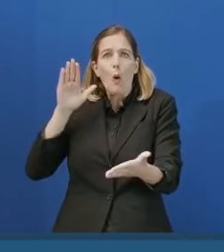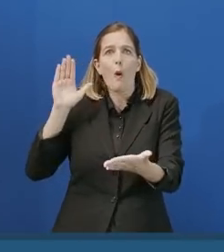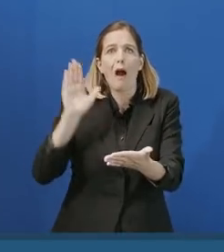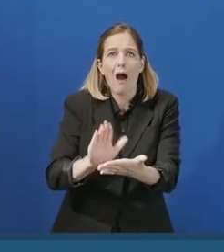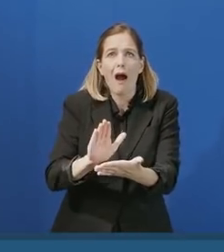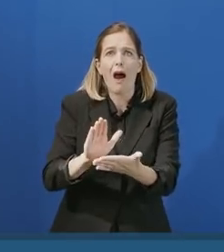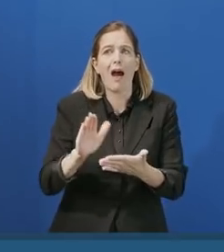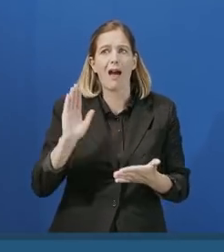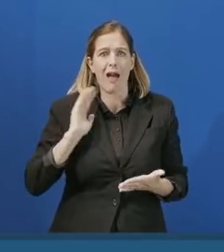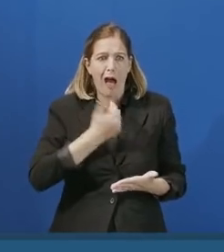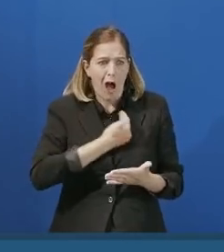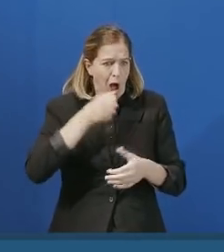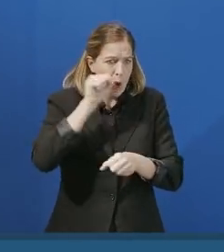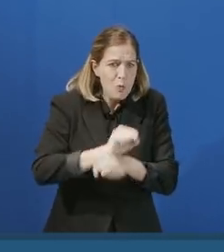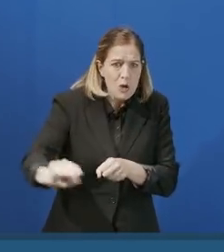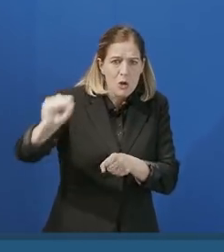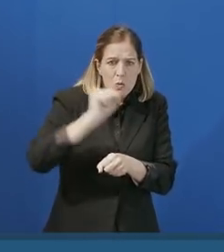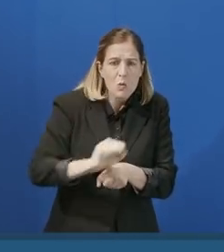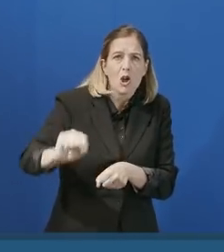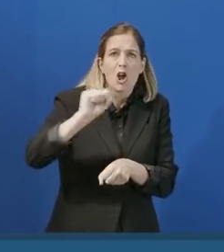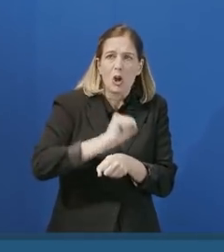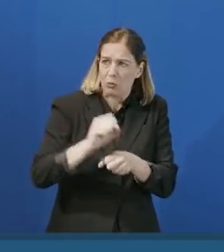not going to undo this.